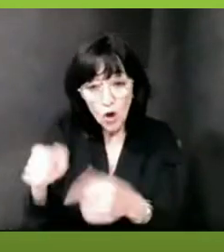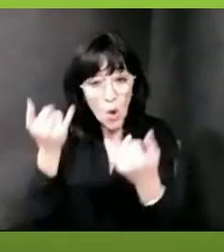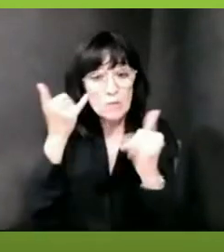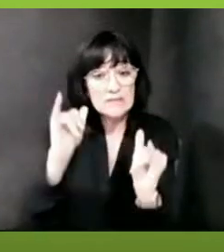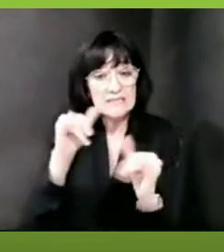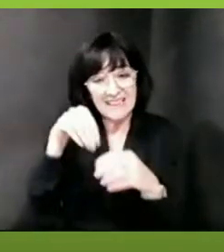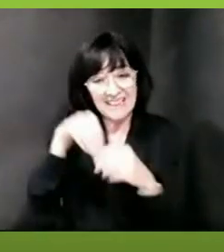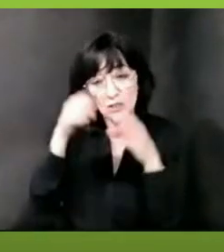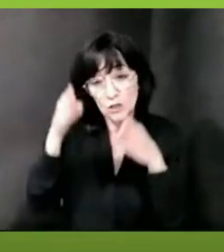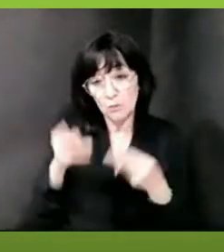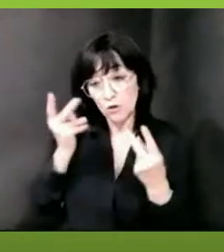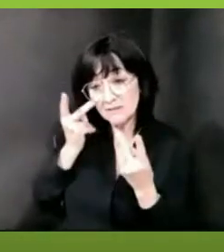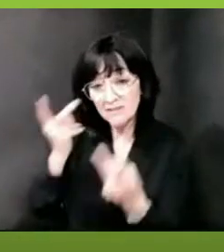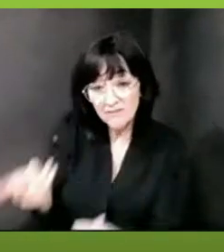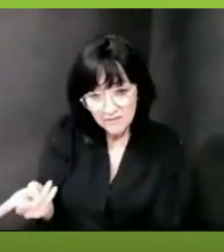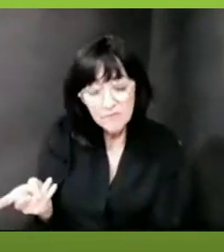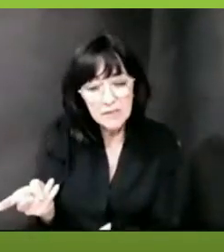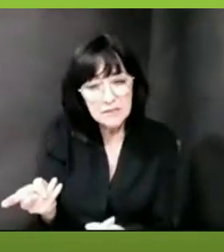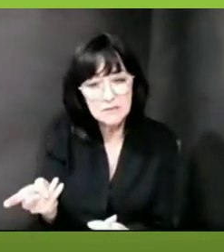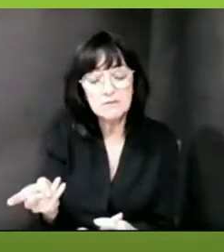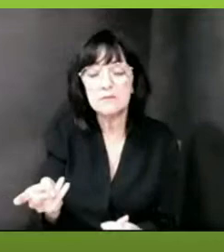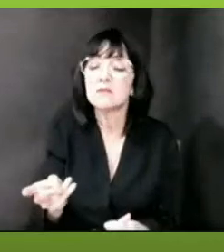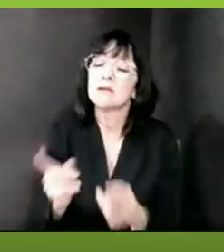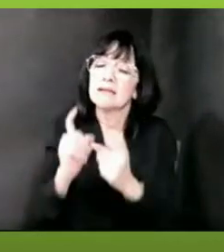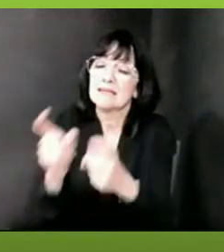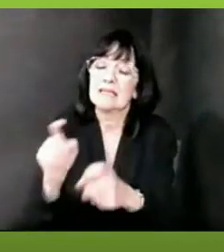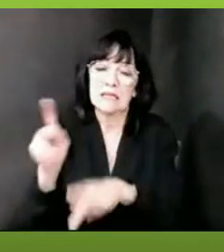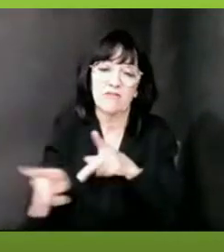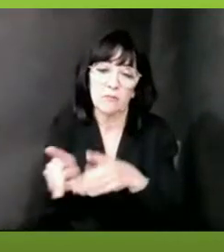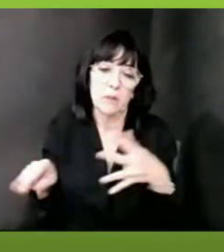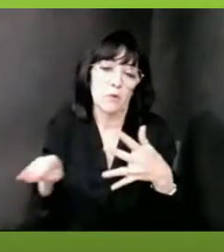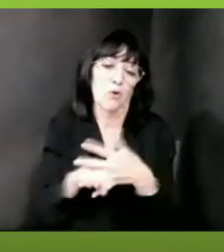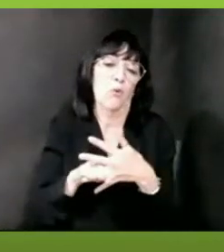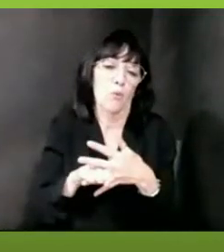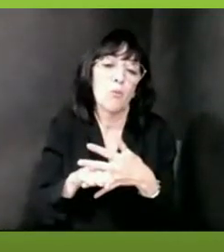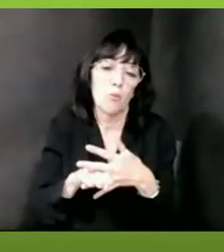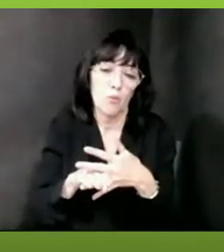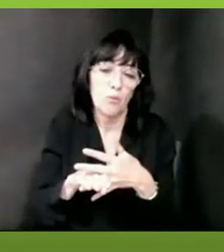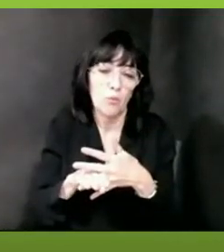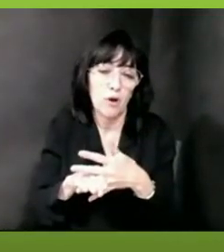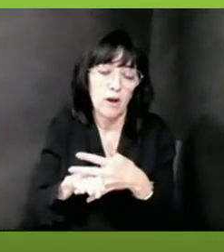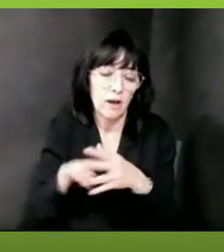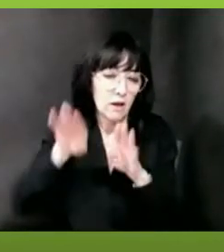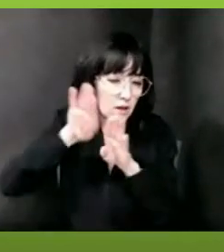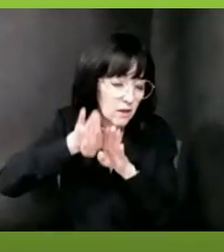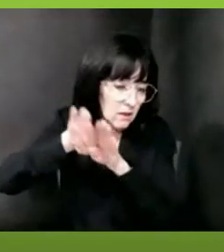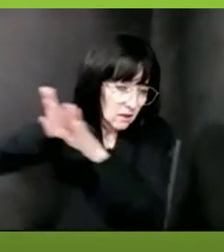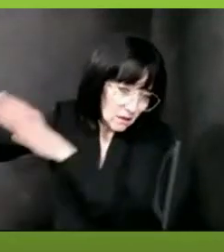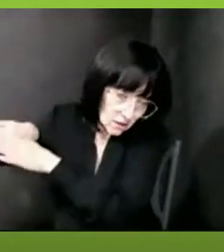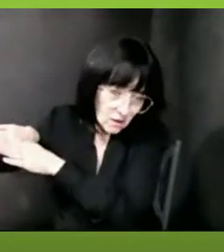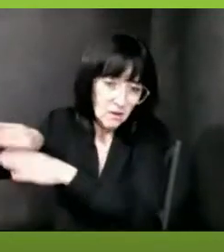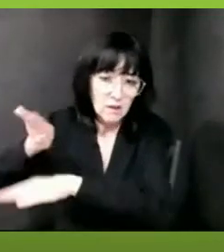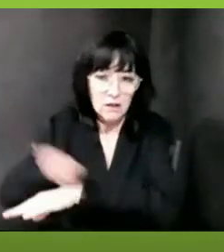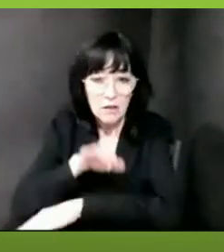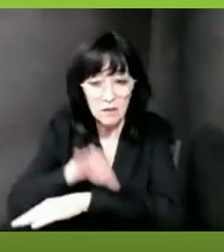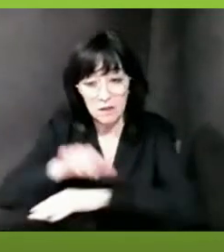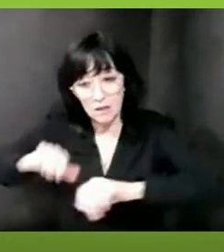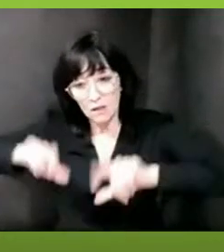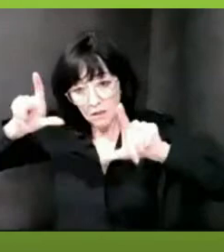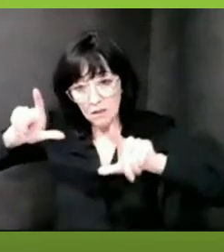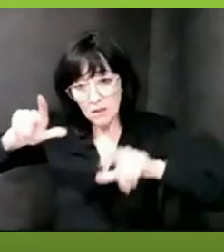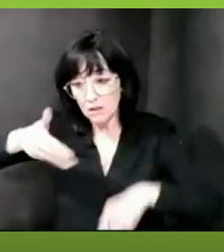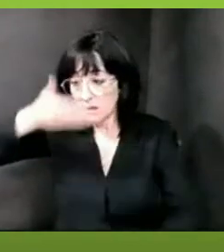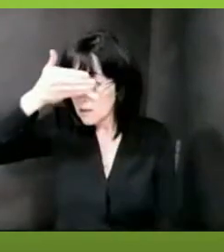also gets them that break from the technology. They're not in front of a screen. It's more personable.